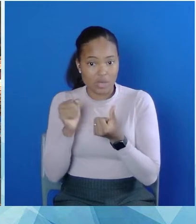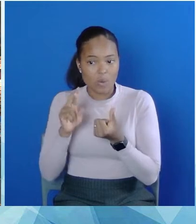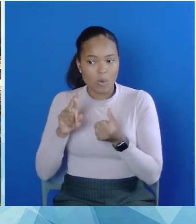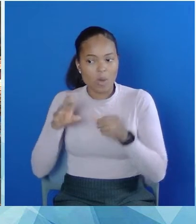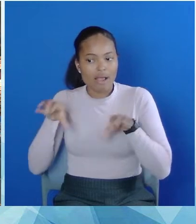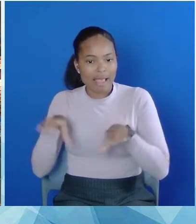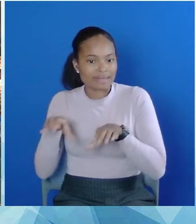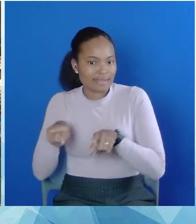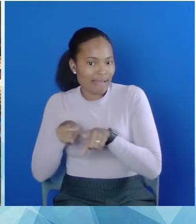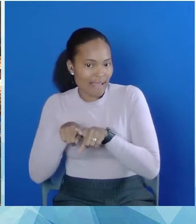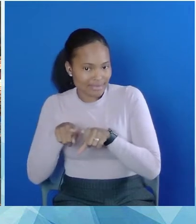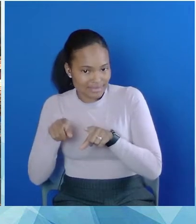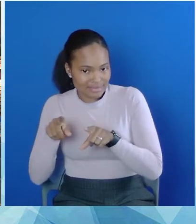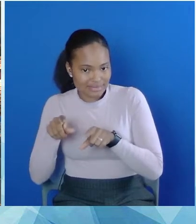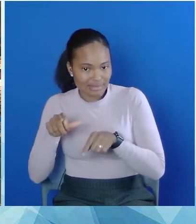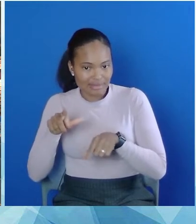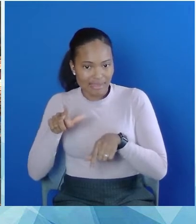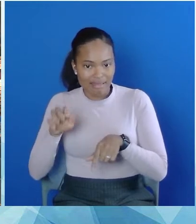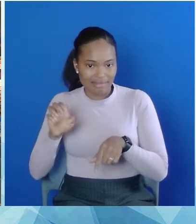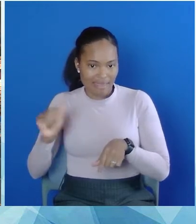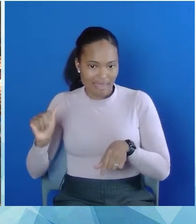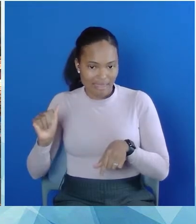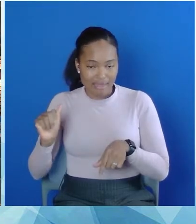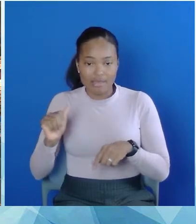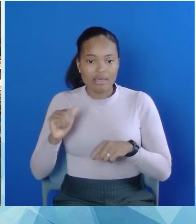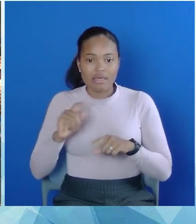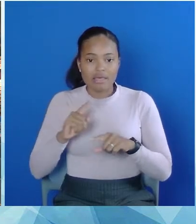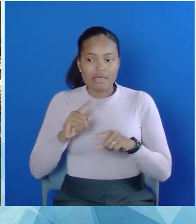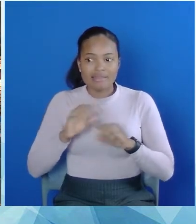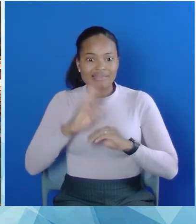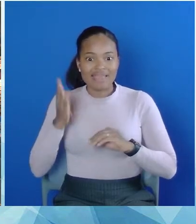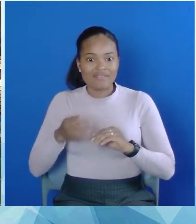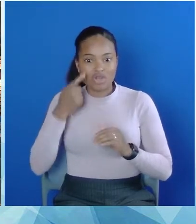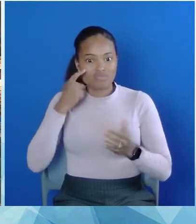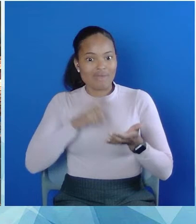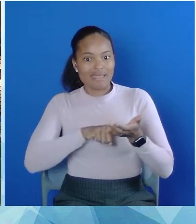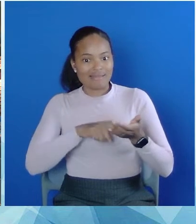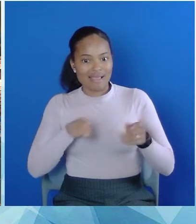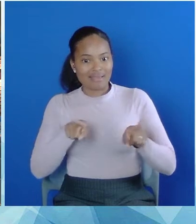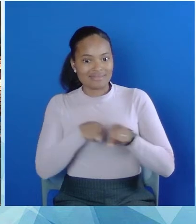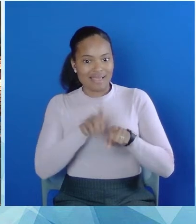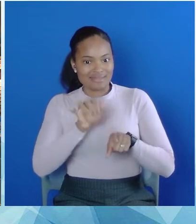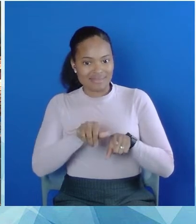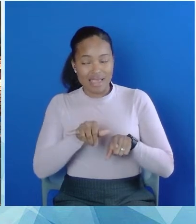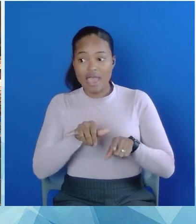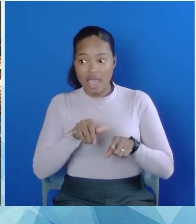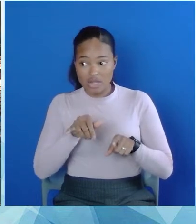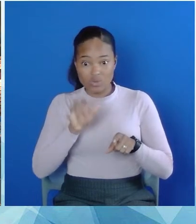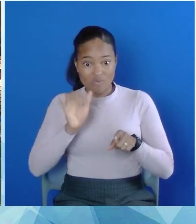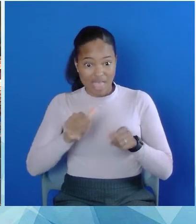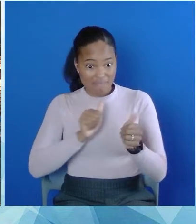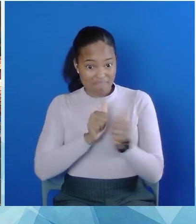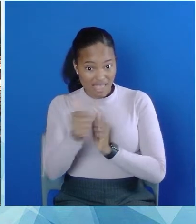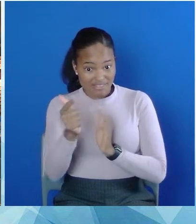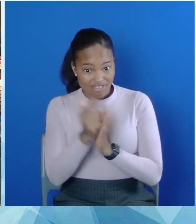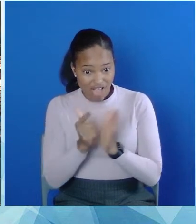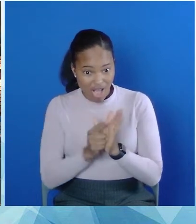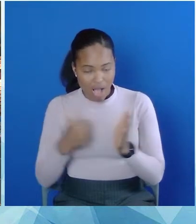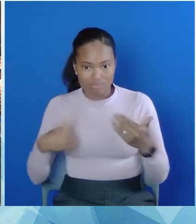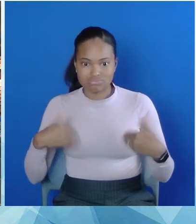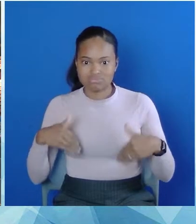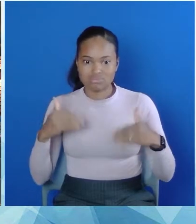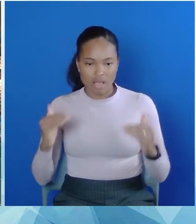one. It has never been actually recognized as one. And so putting that into law has actually been a big step forward for